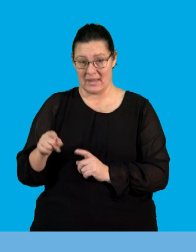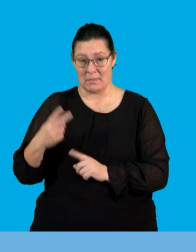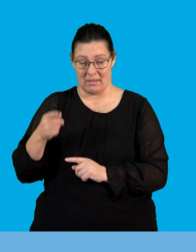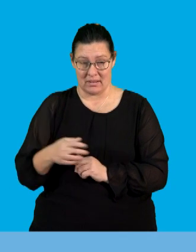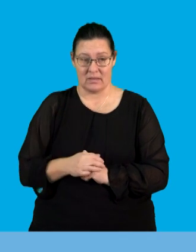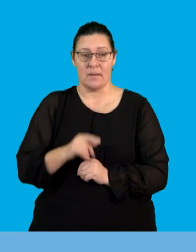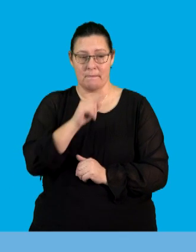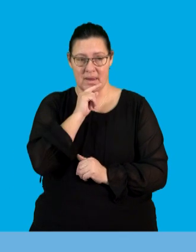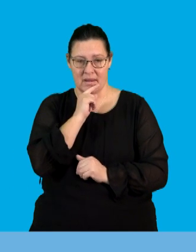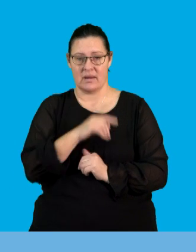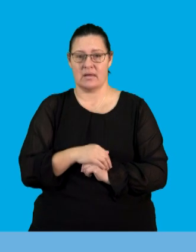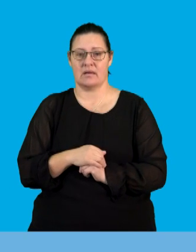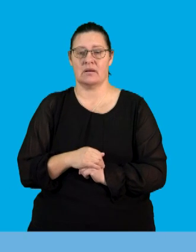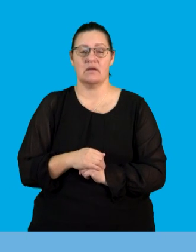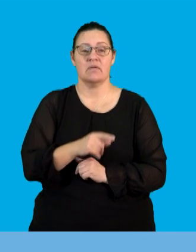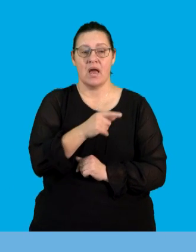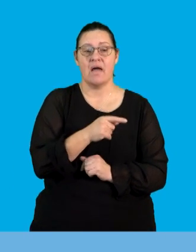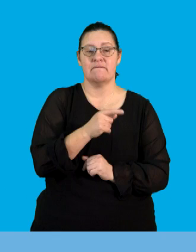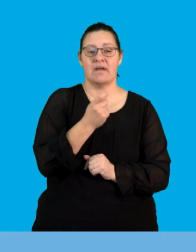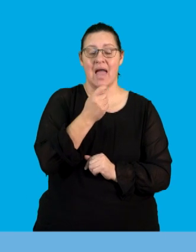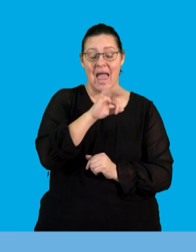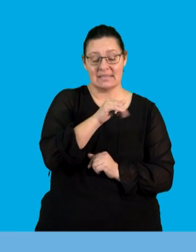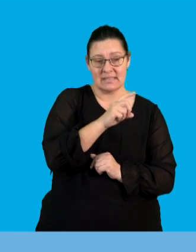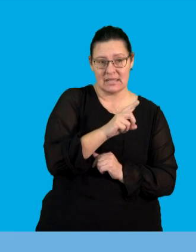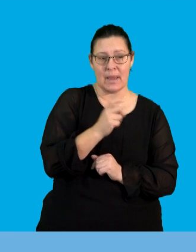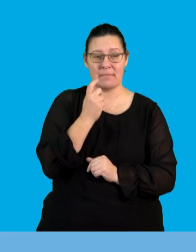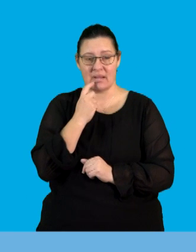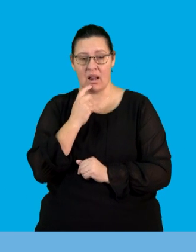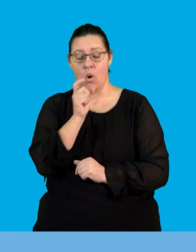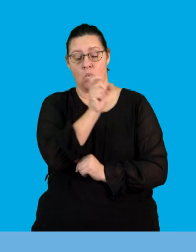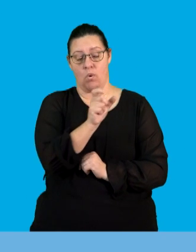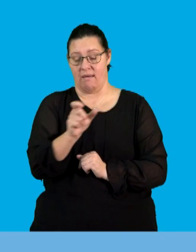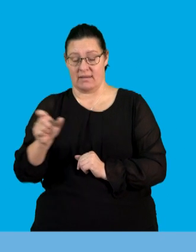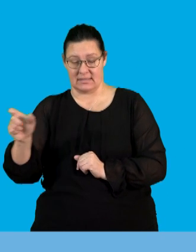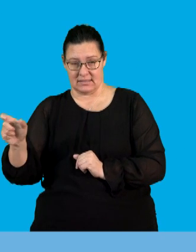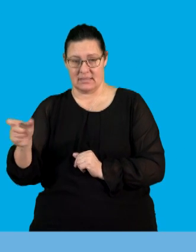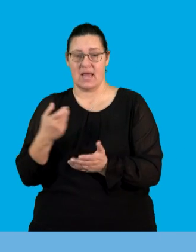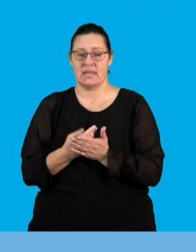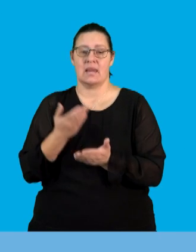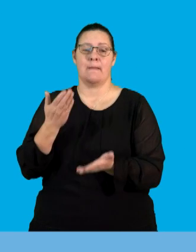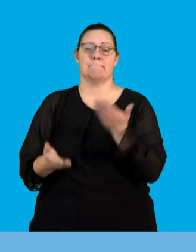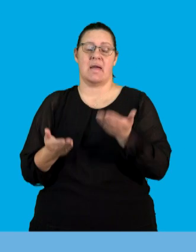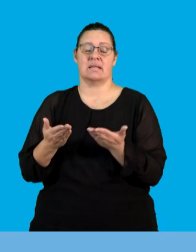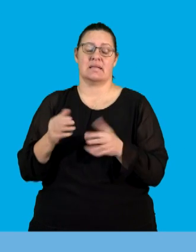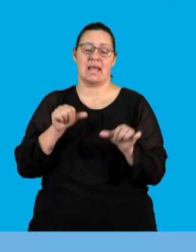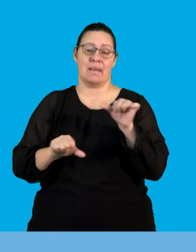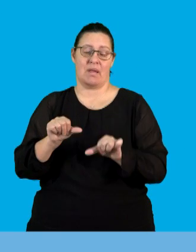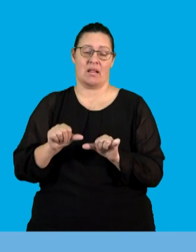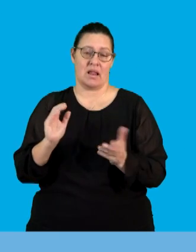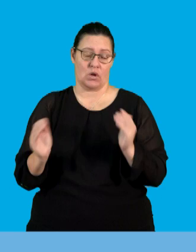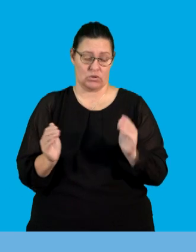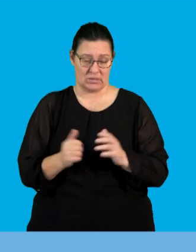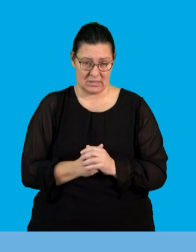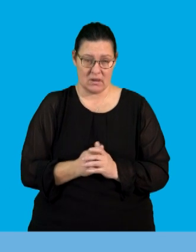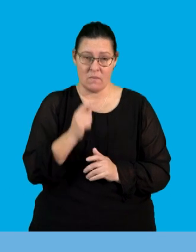following reactions we need between the acid and a metal, we need to write down the word equation and then a balanced chemical